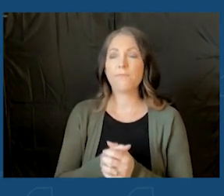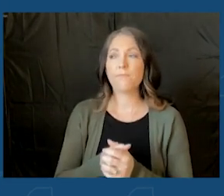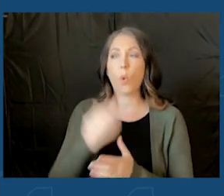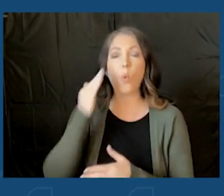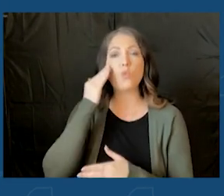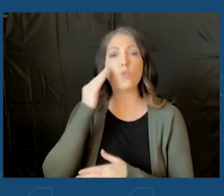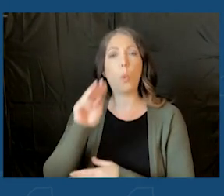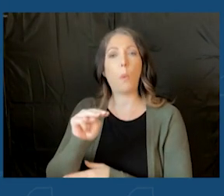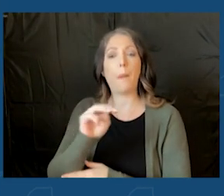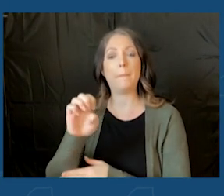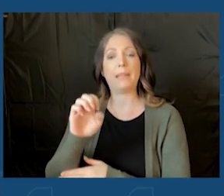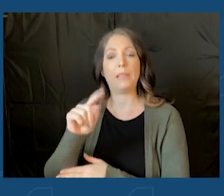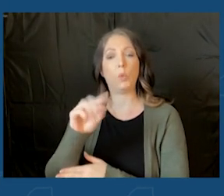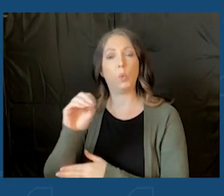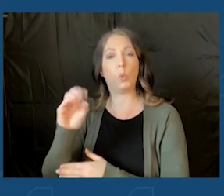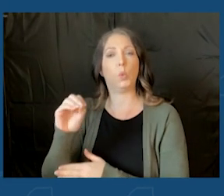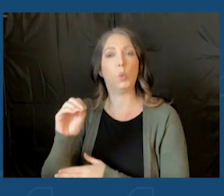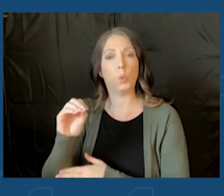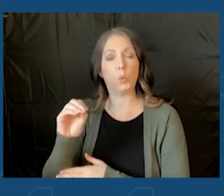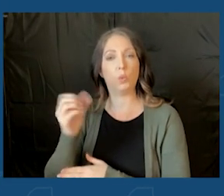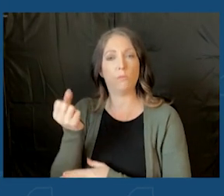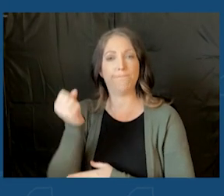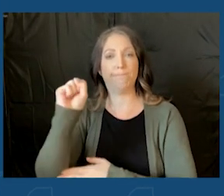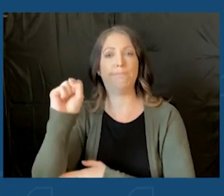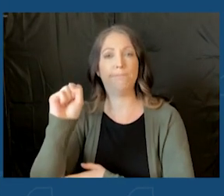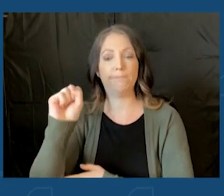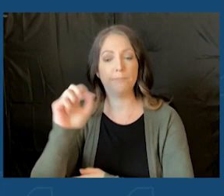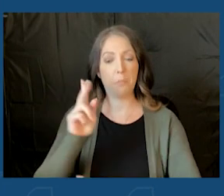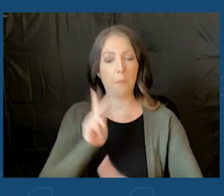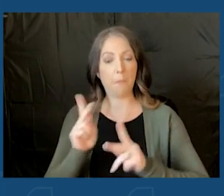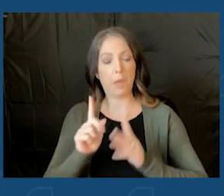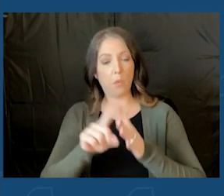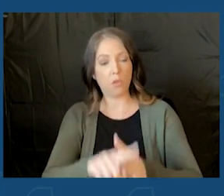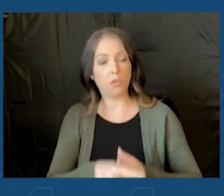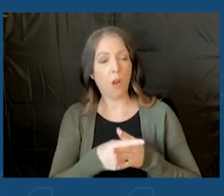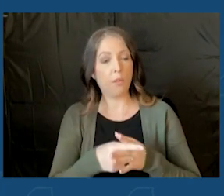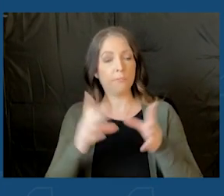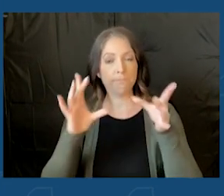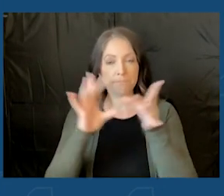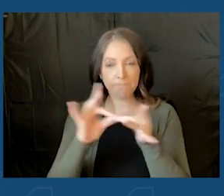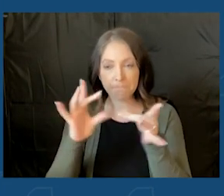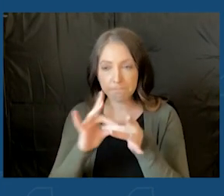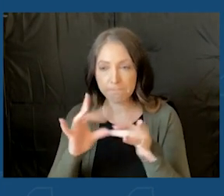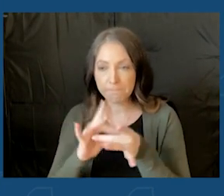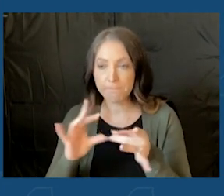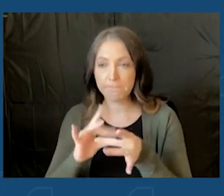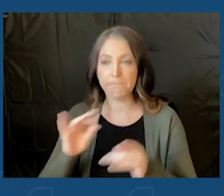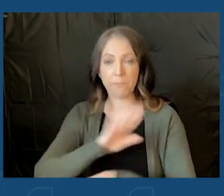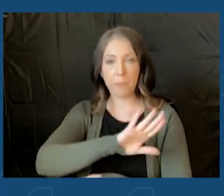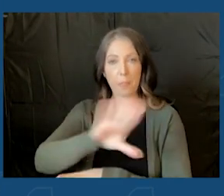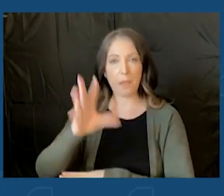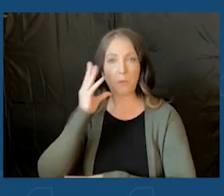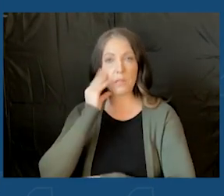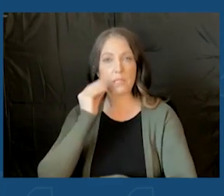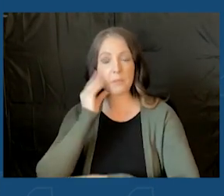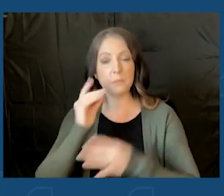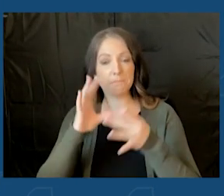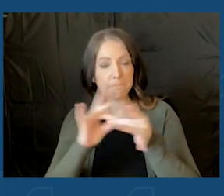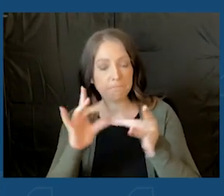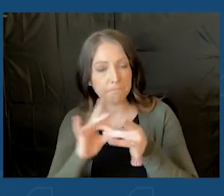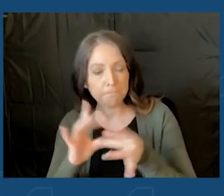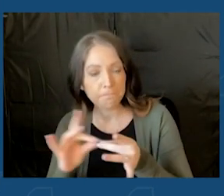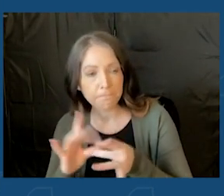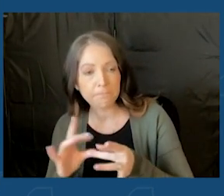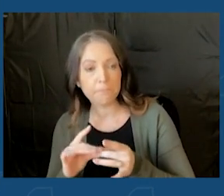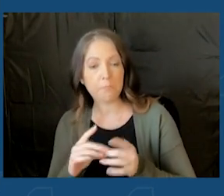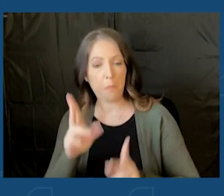And people started finally talking about their experiences and holding people in power accountable. And